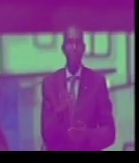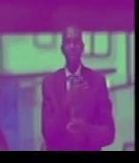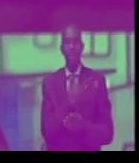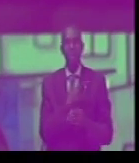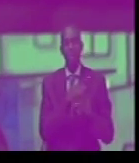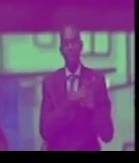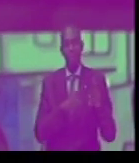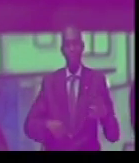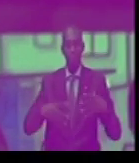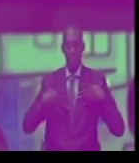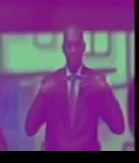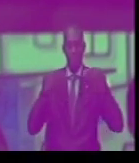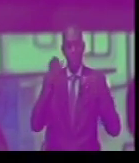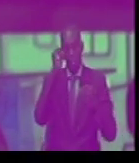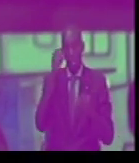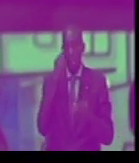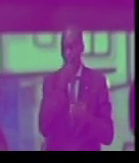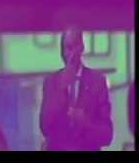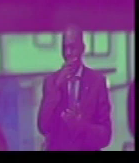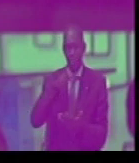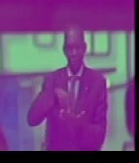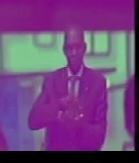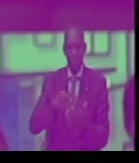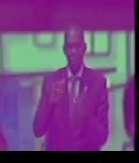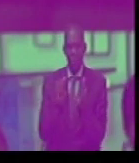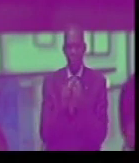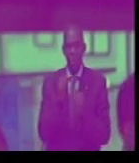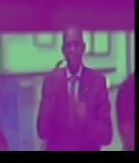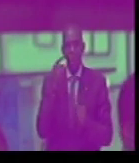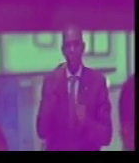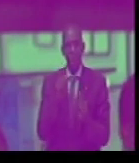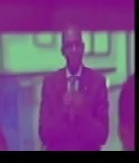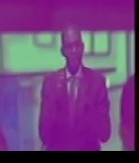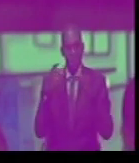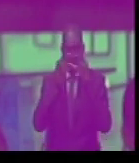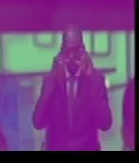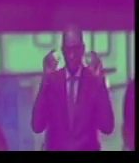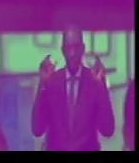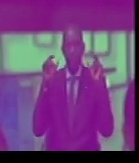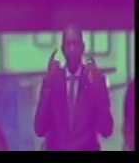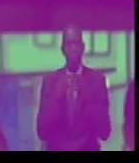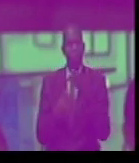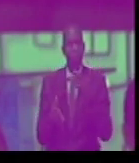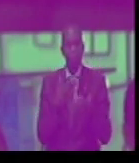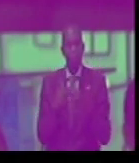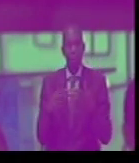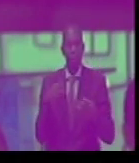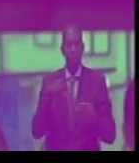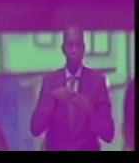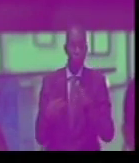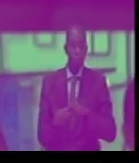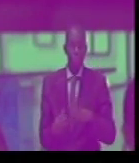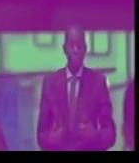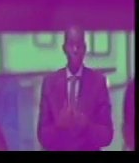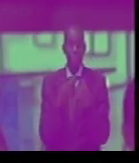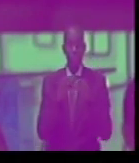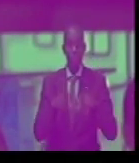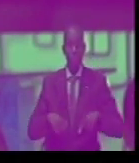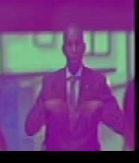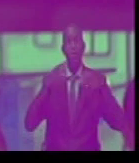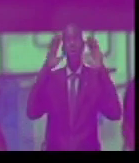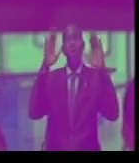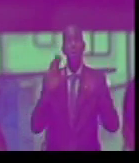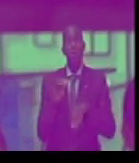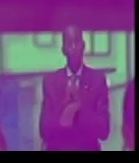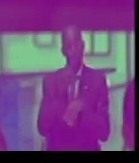blood issue of blood ceased, and the Lord healed his eye. He could read without glasses. Whatsoever may be the challenge in your